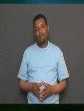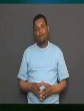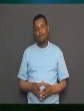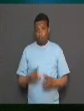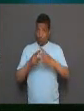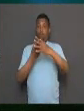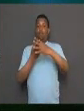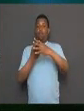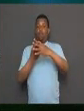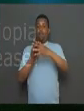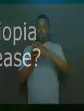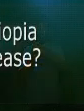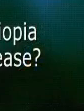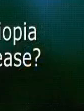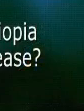Begin.